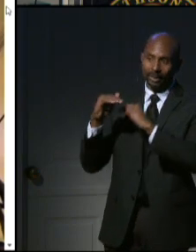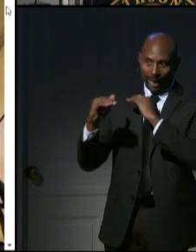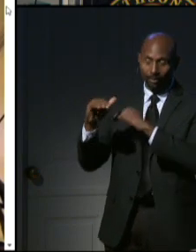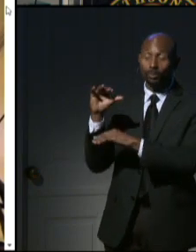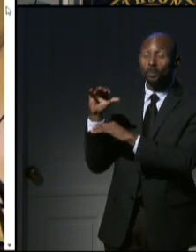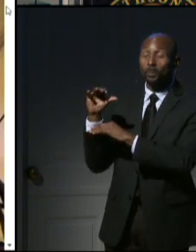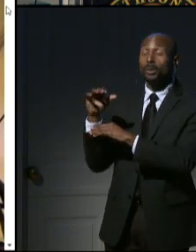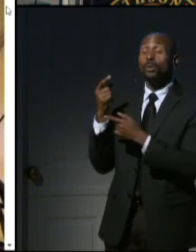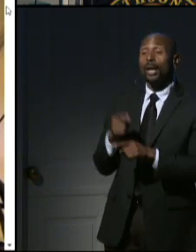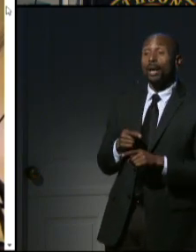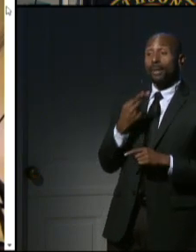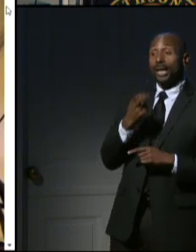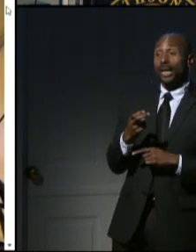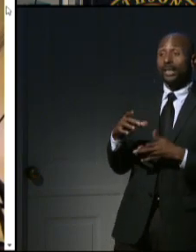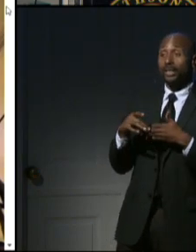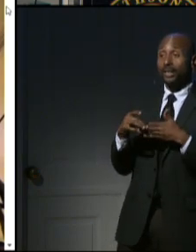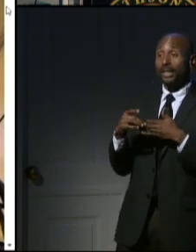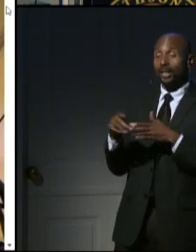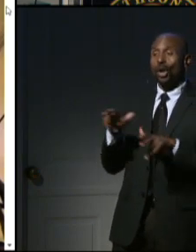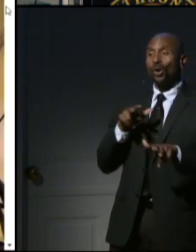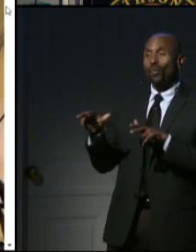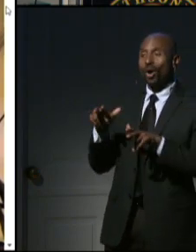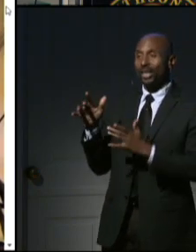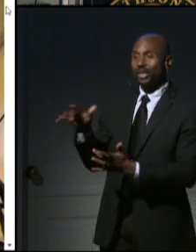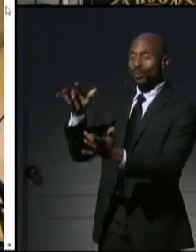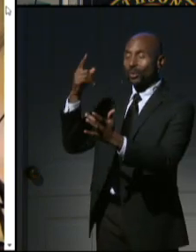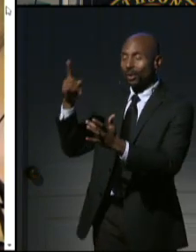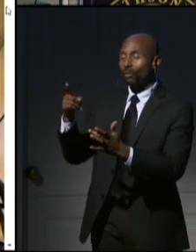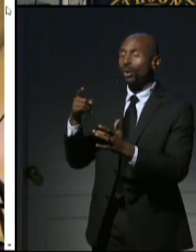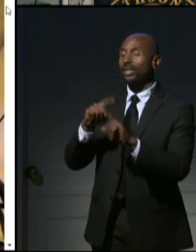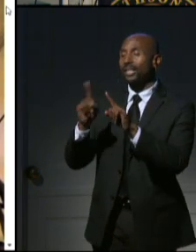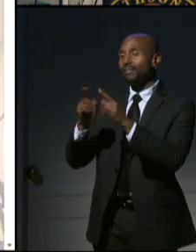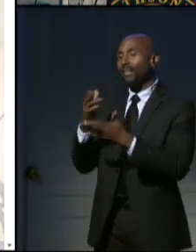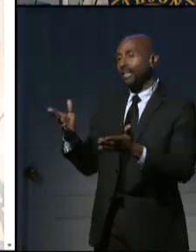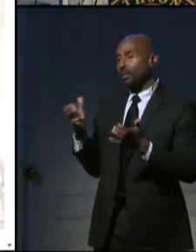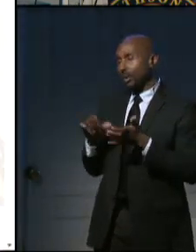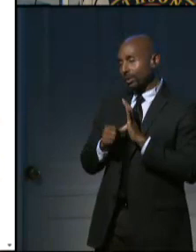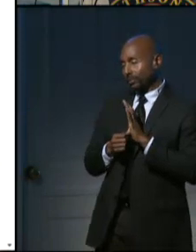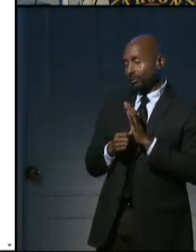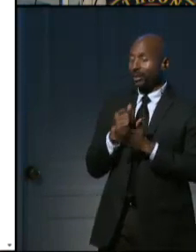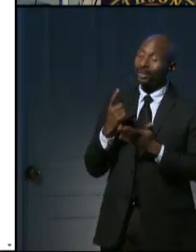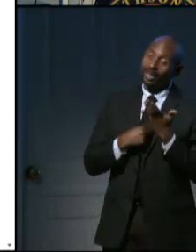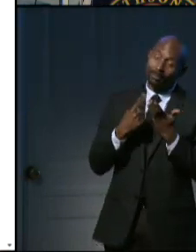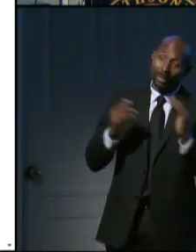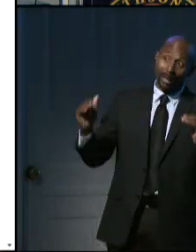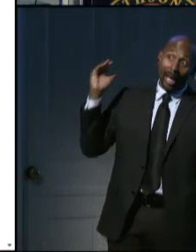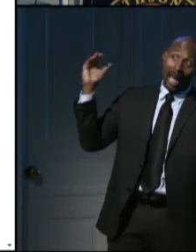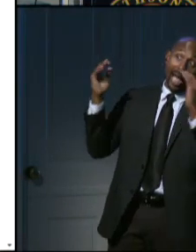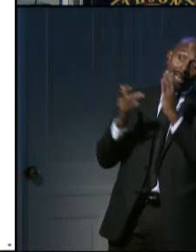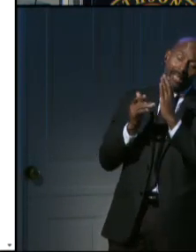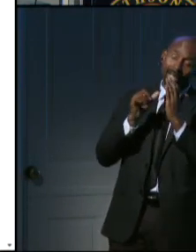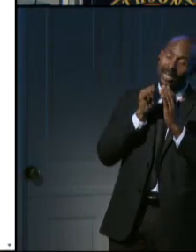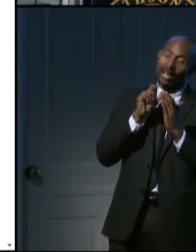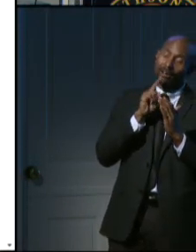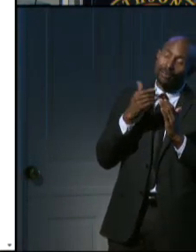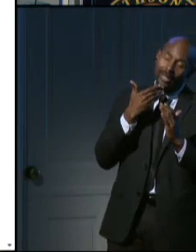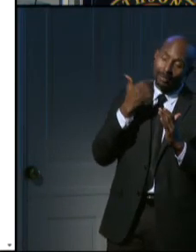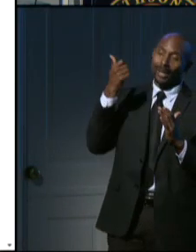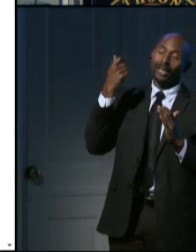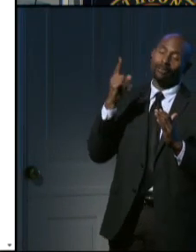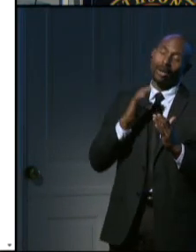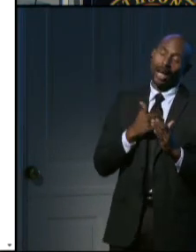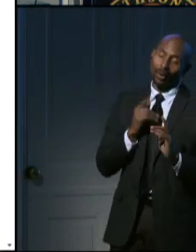walking between the various things that we wanted to highlight. So sometimes the high tech doesn't work as well for our purposes,